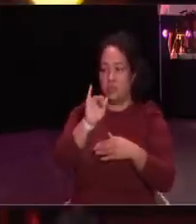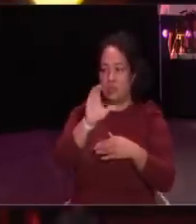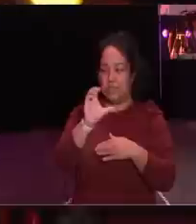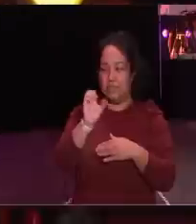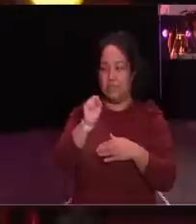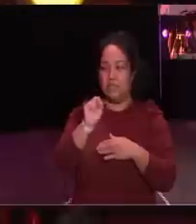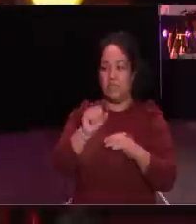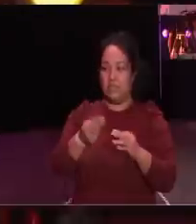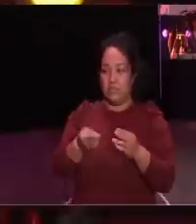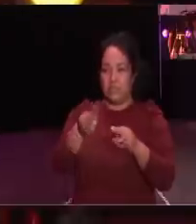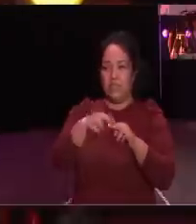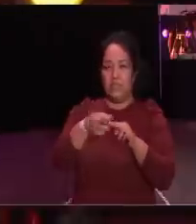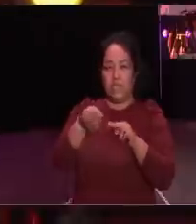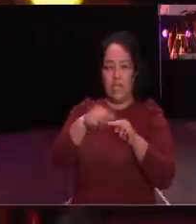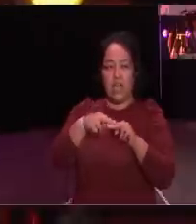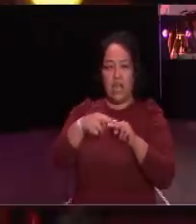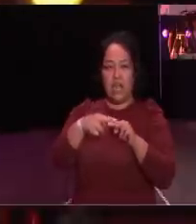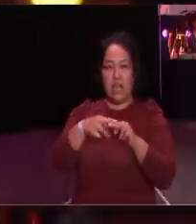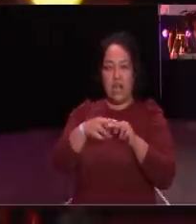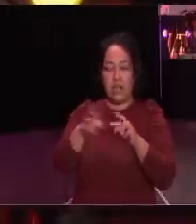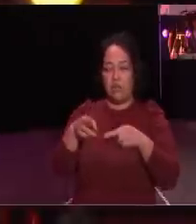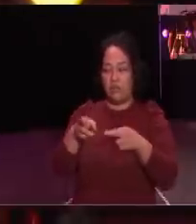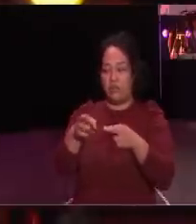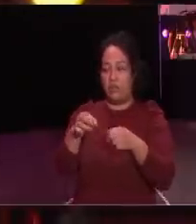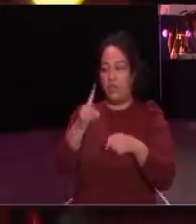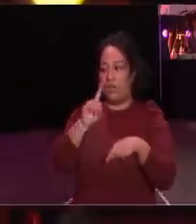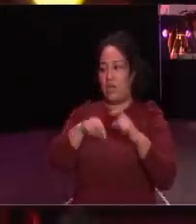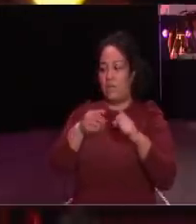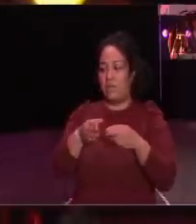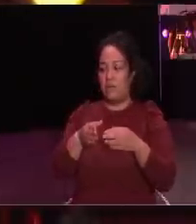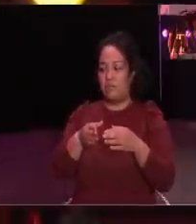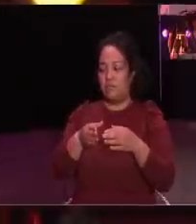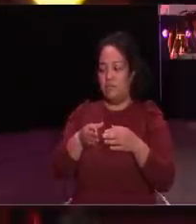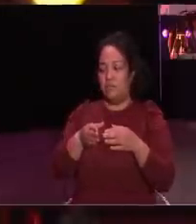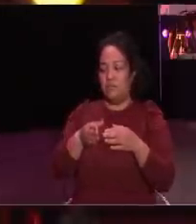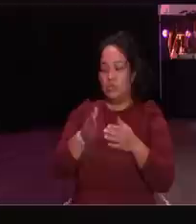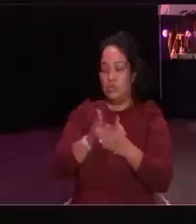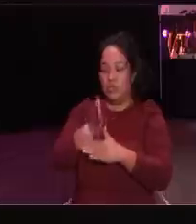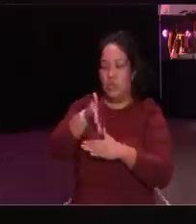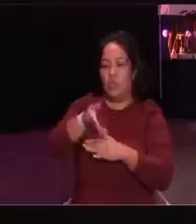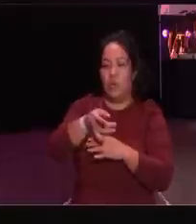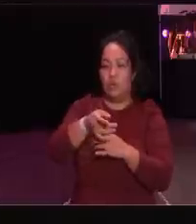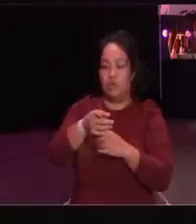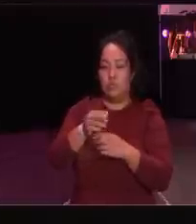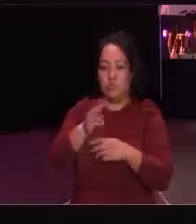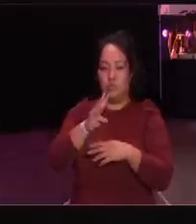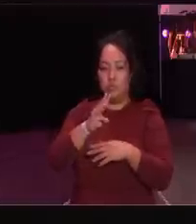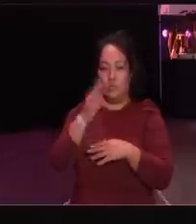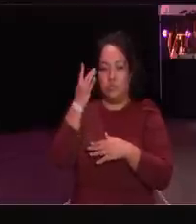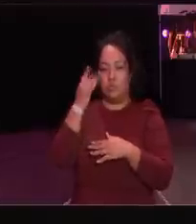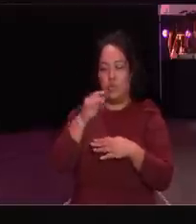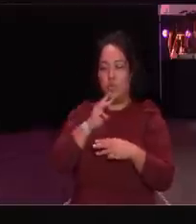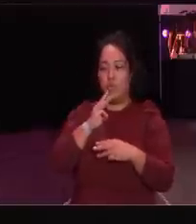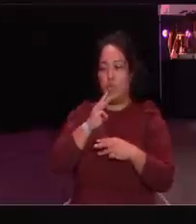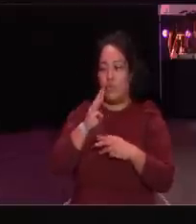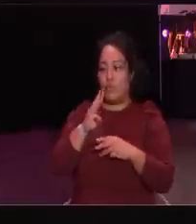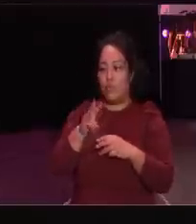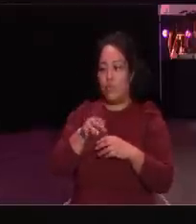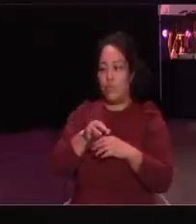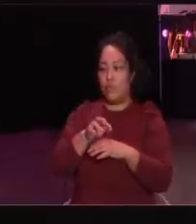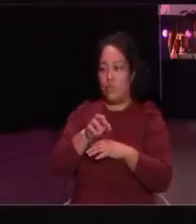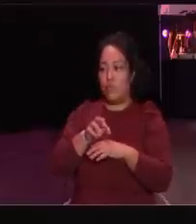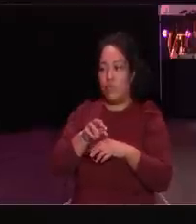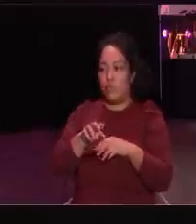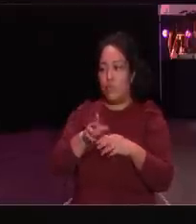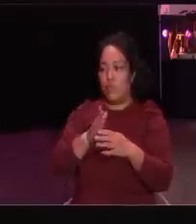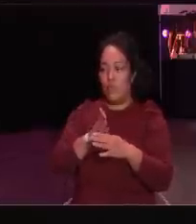podía cruzar. And the river couldn't be crossed porque anymore. Las aguas habían crecido. Because the waters had y el río no se podía cruzar. The river could not be